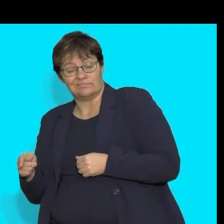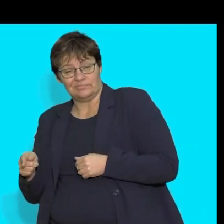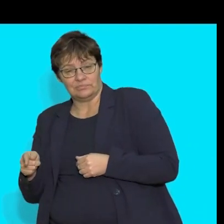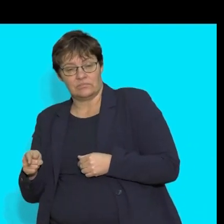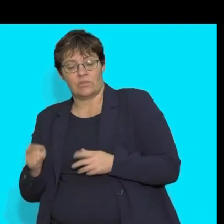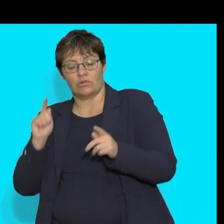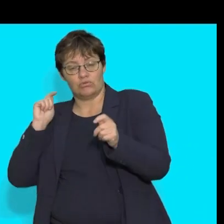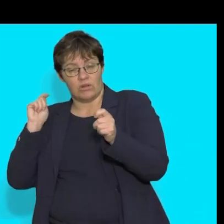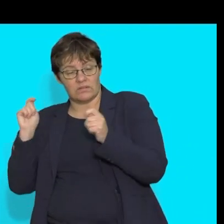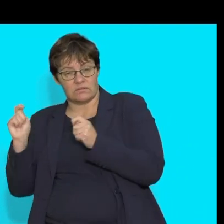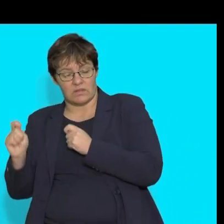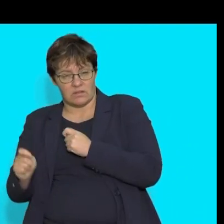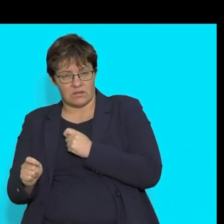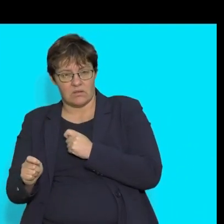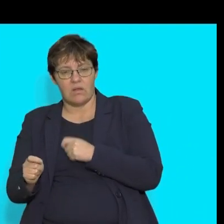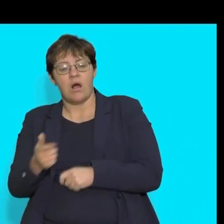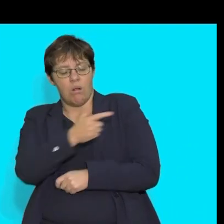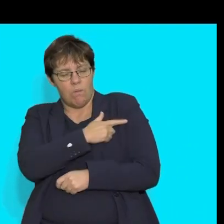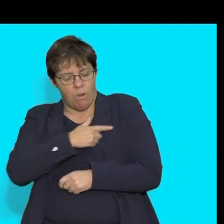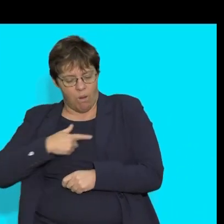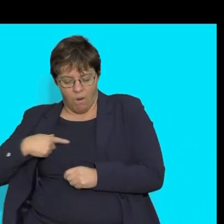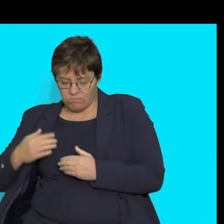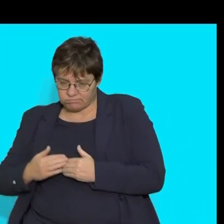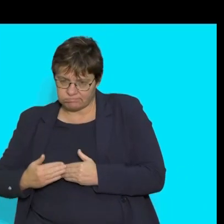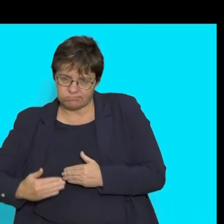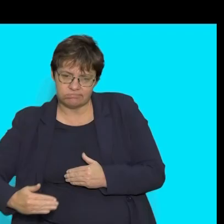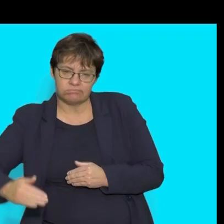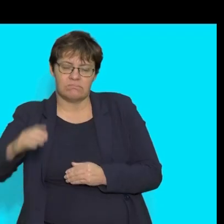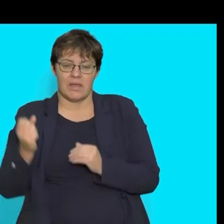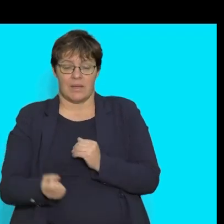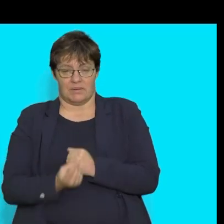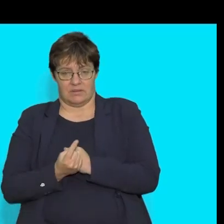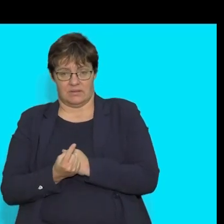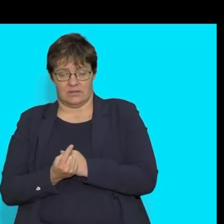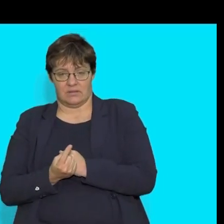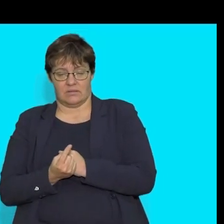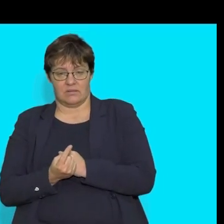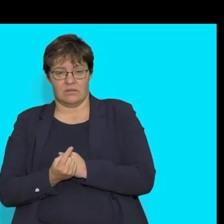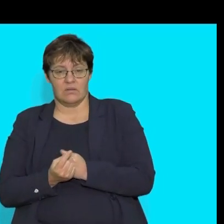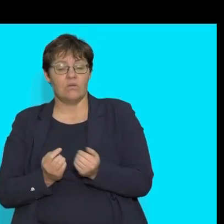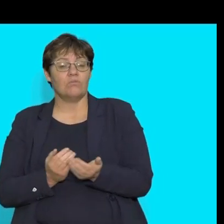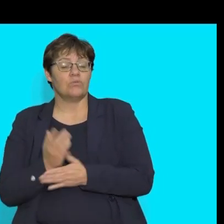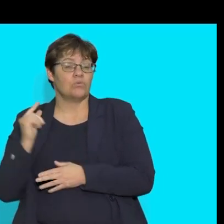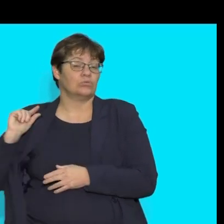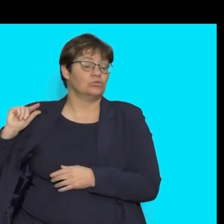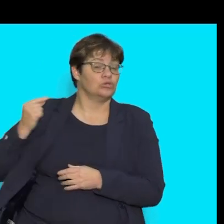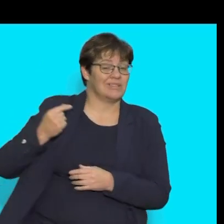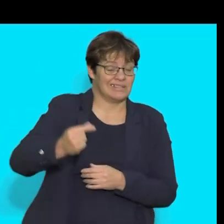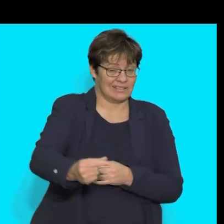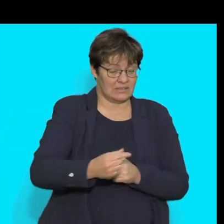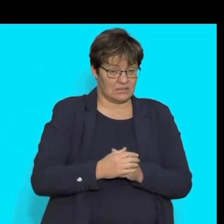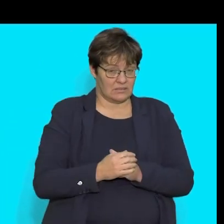that transformation took a longer period of time and only through genetic